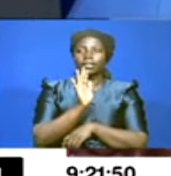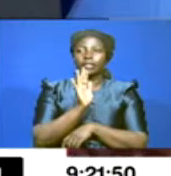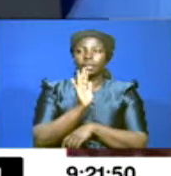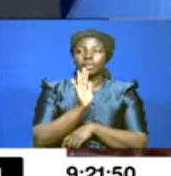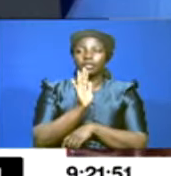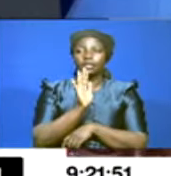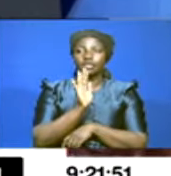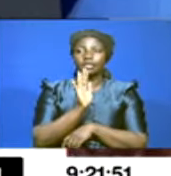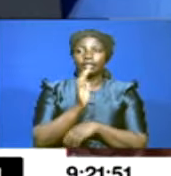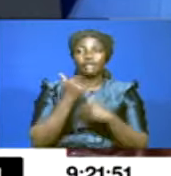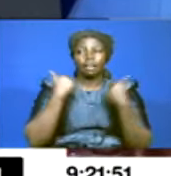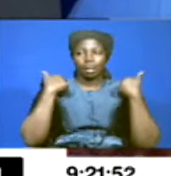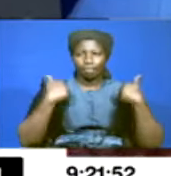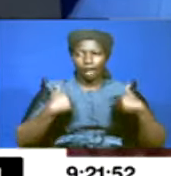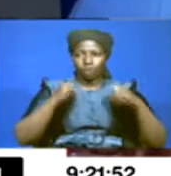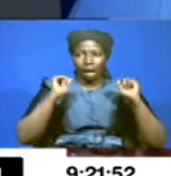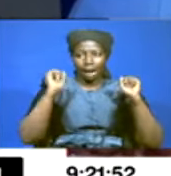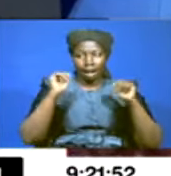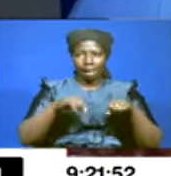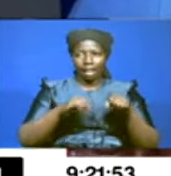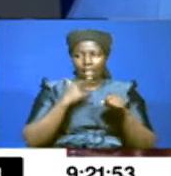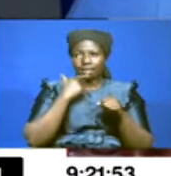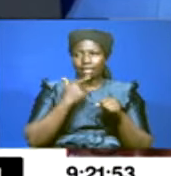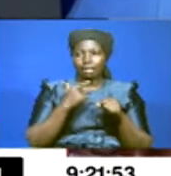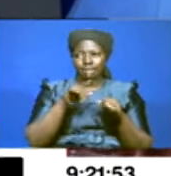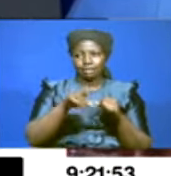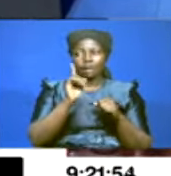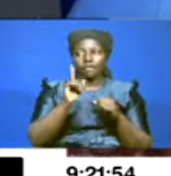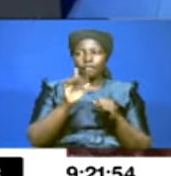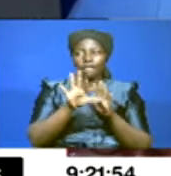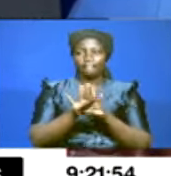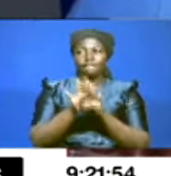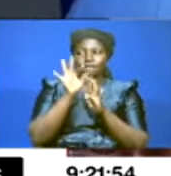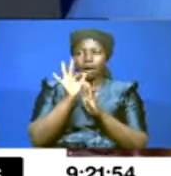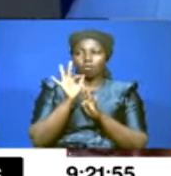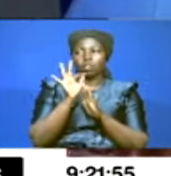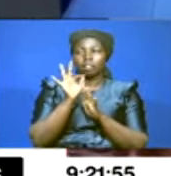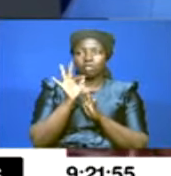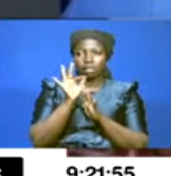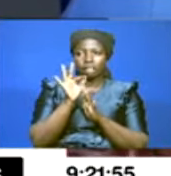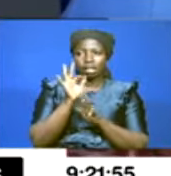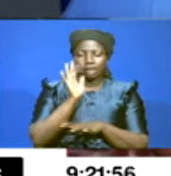I would say she had found her calling.